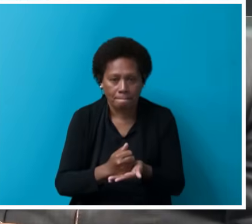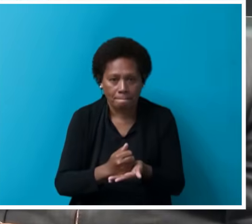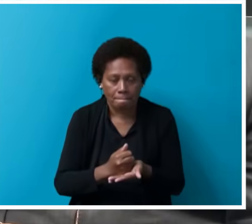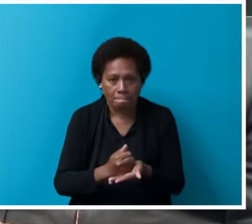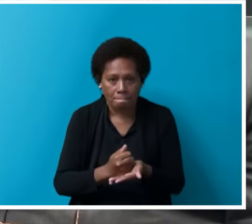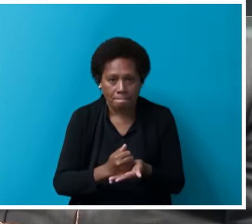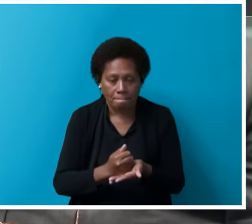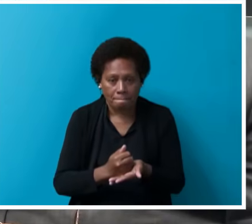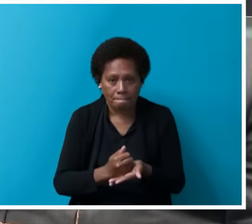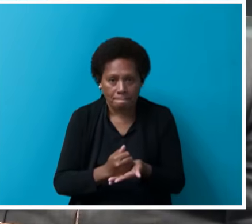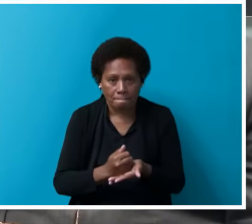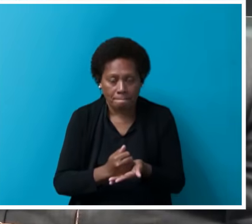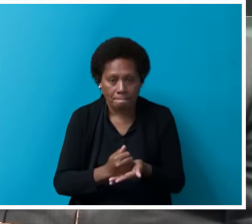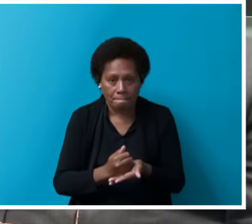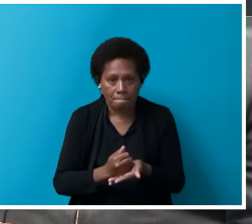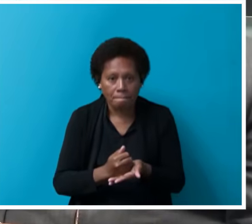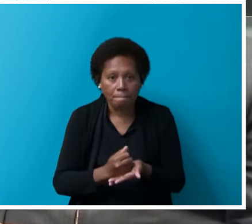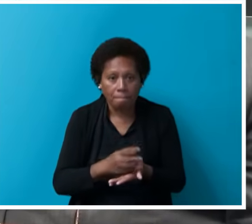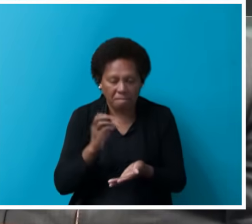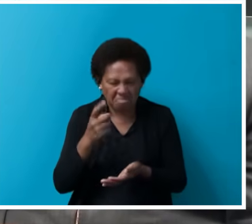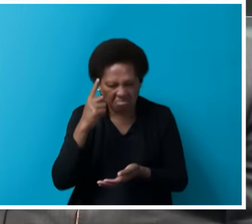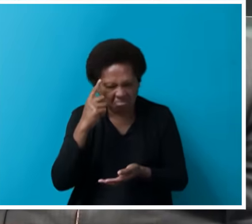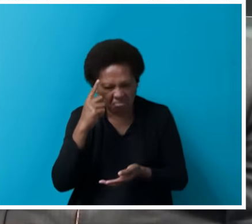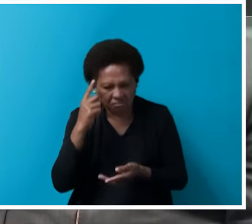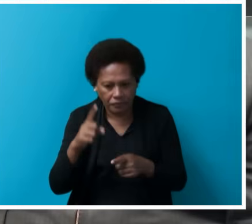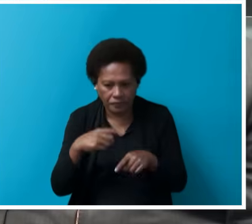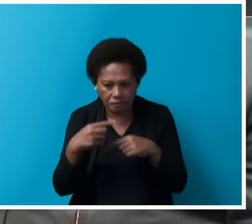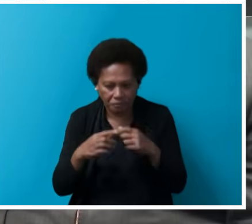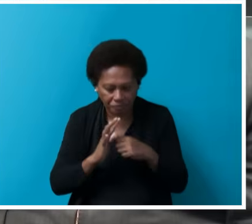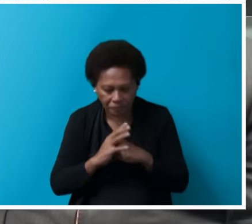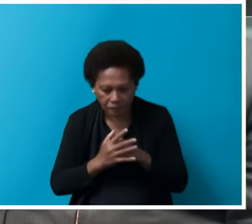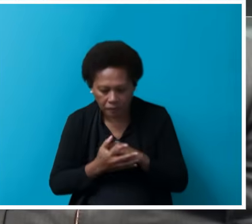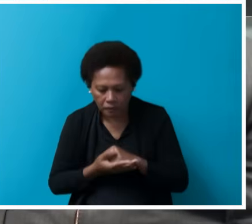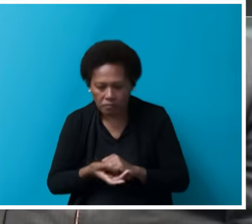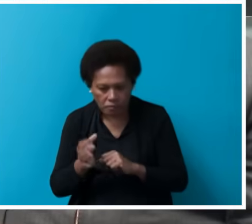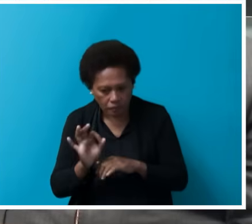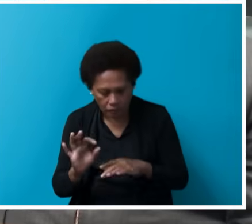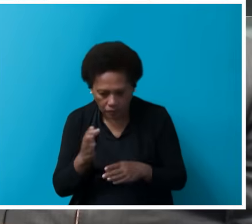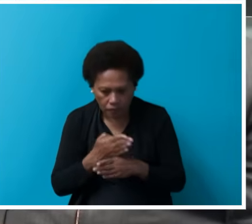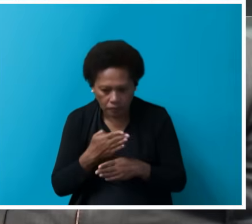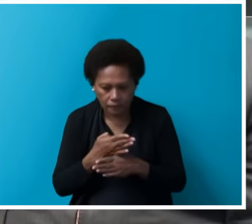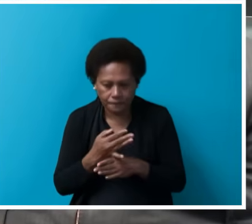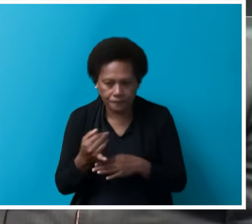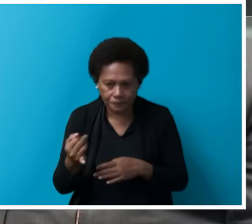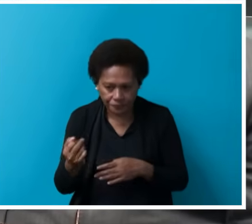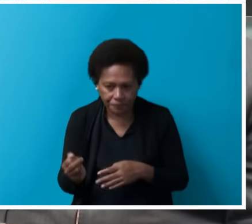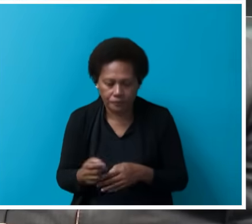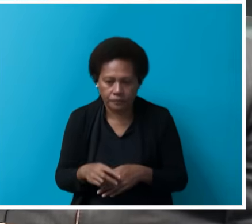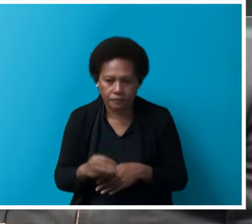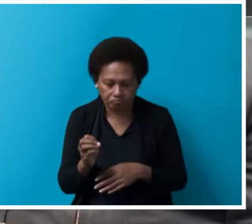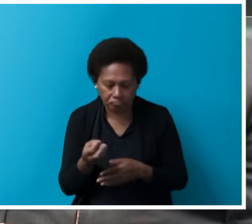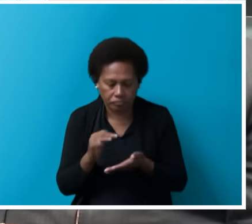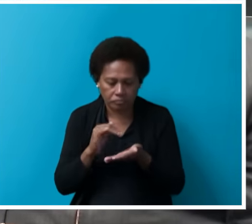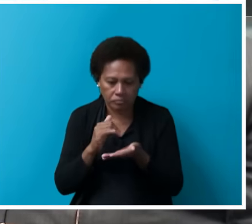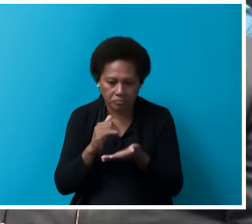that people were still transitioning from COVID, lack of jobs, income, and they needed support